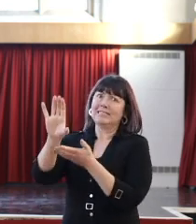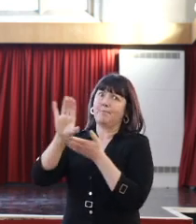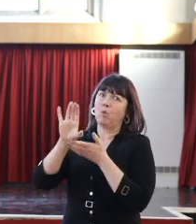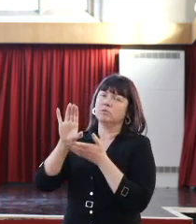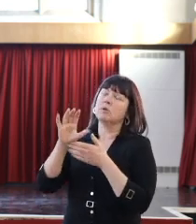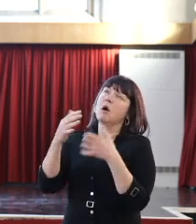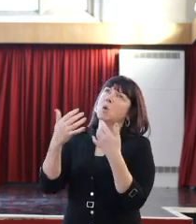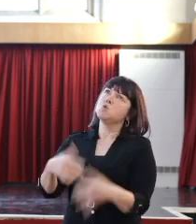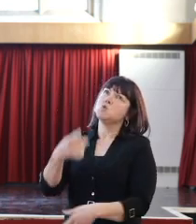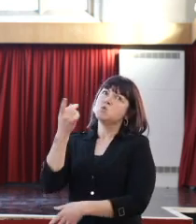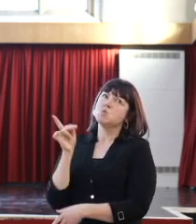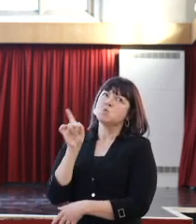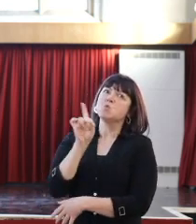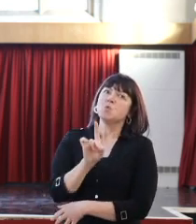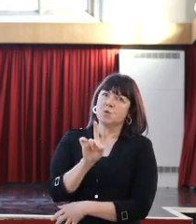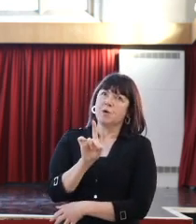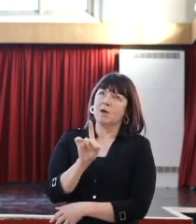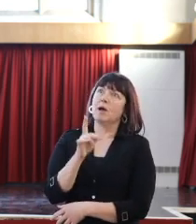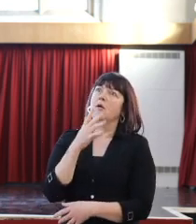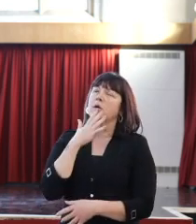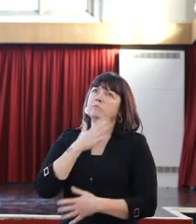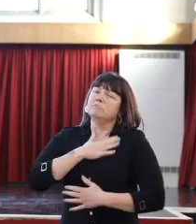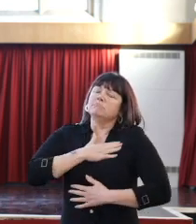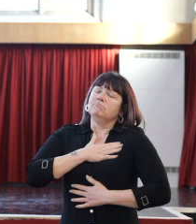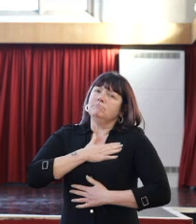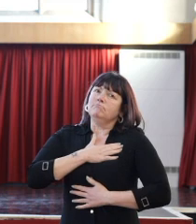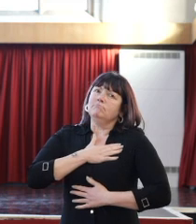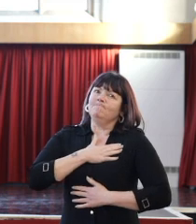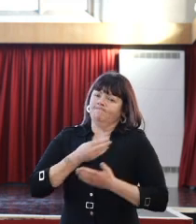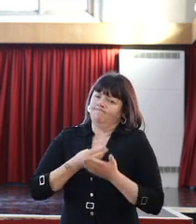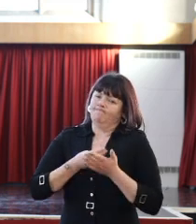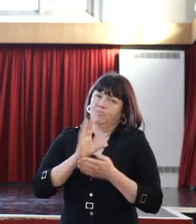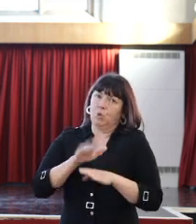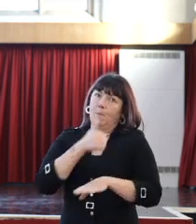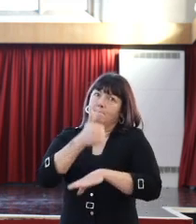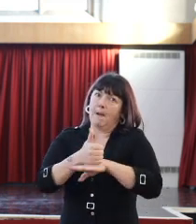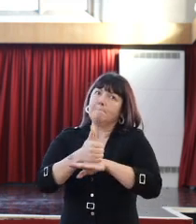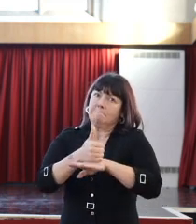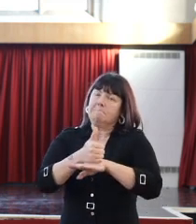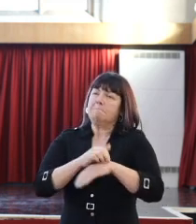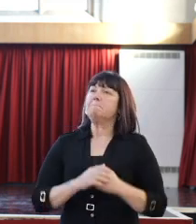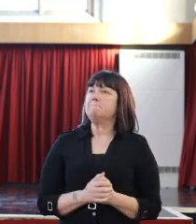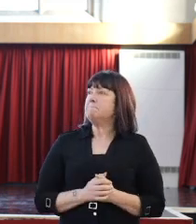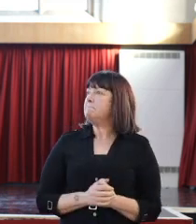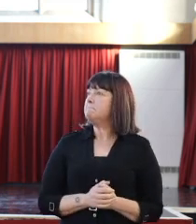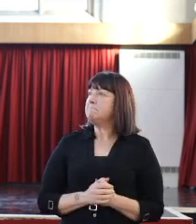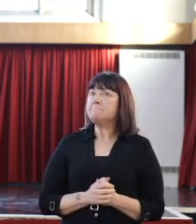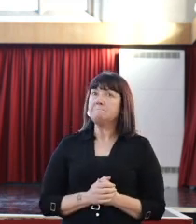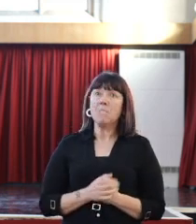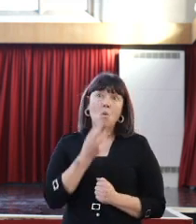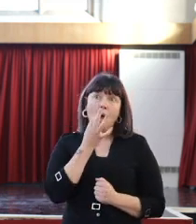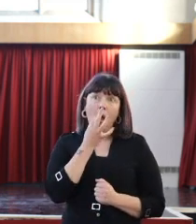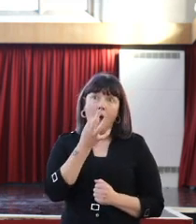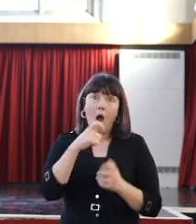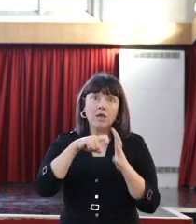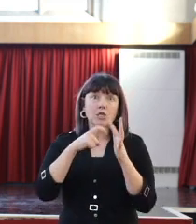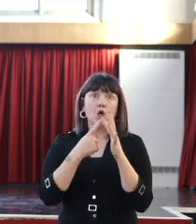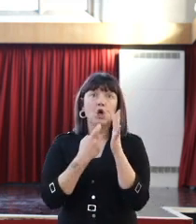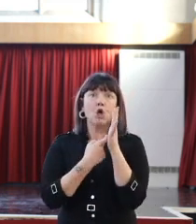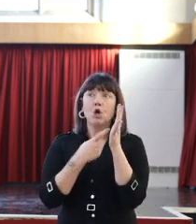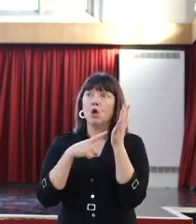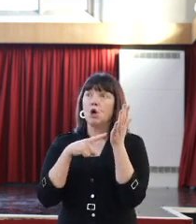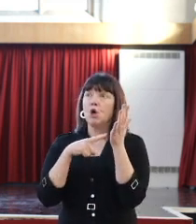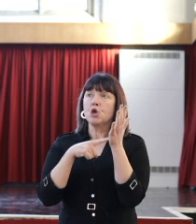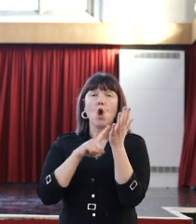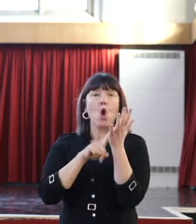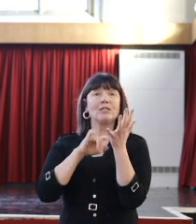kindly put on today's event and are proud sponsors of this. So if I could ask Kirstie to come up, and